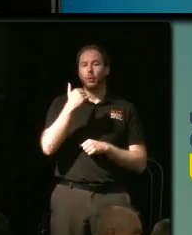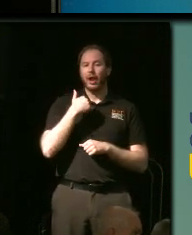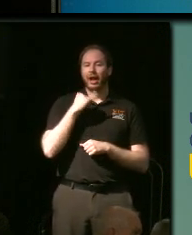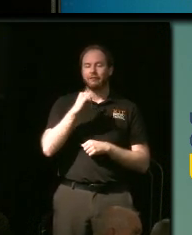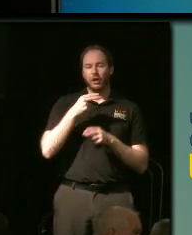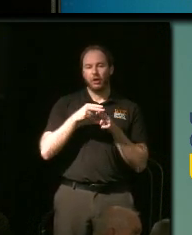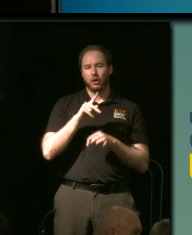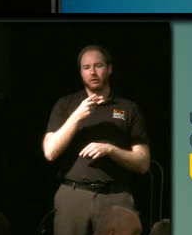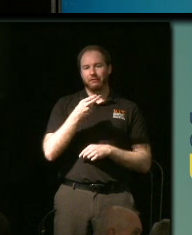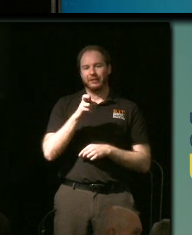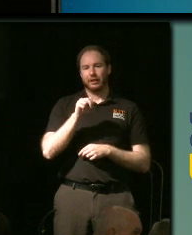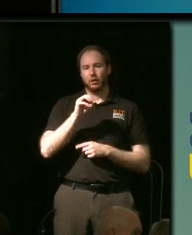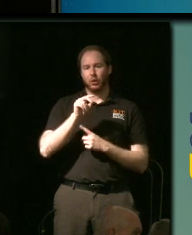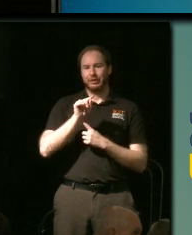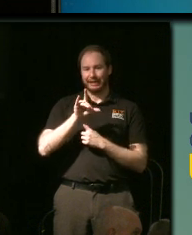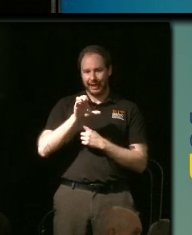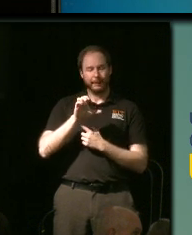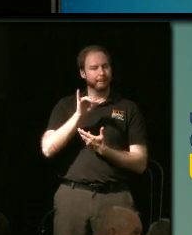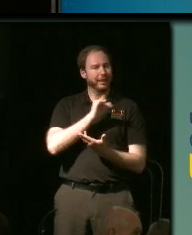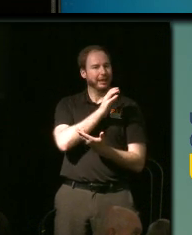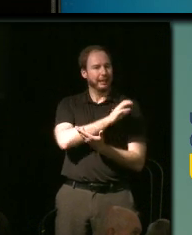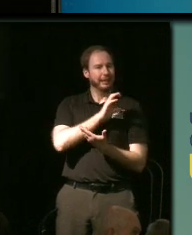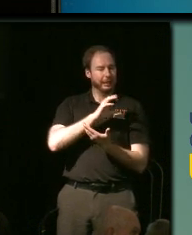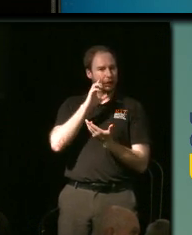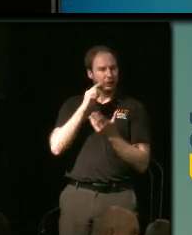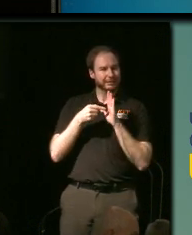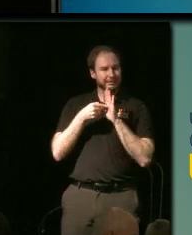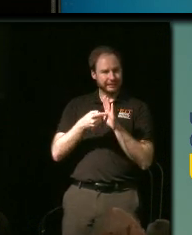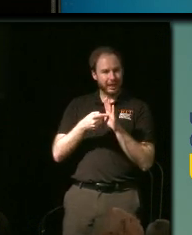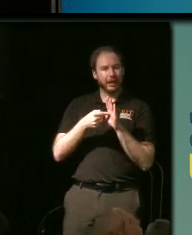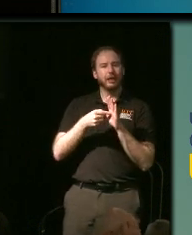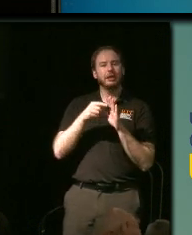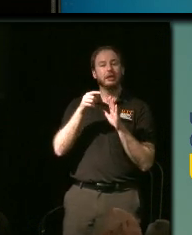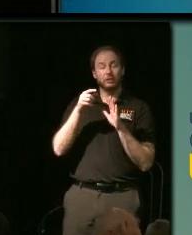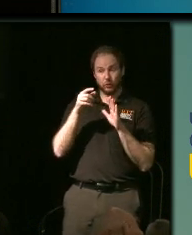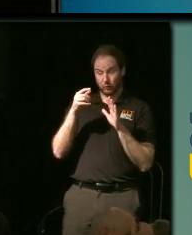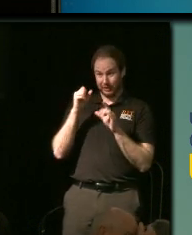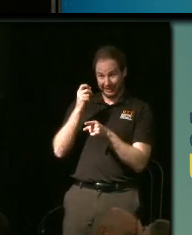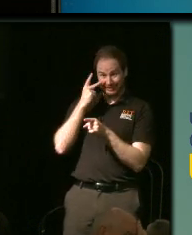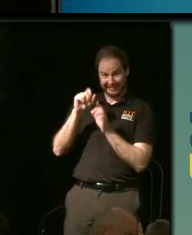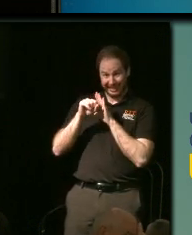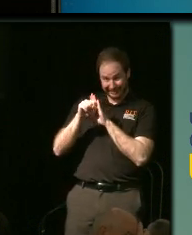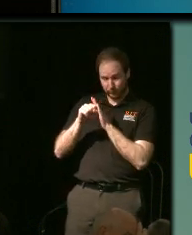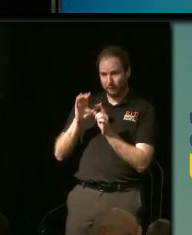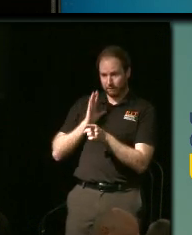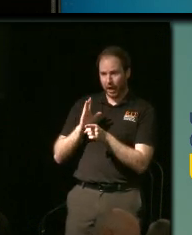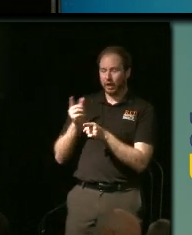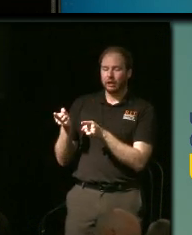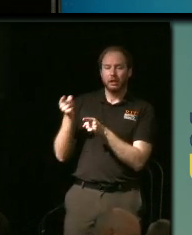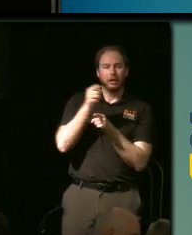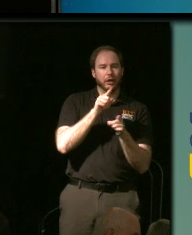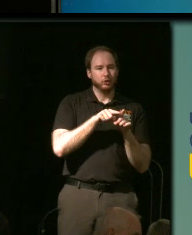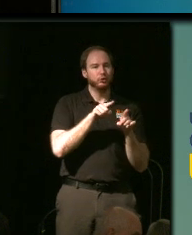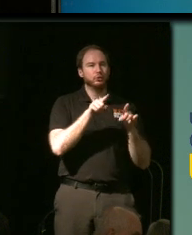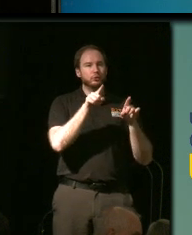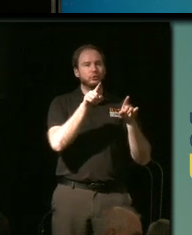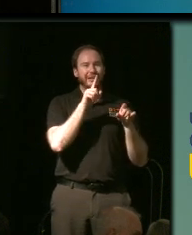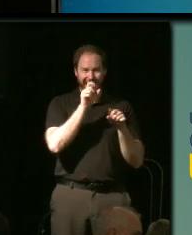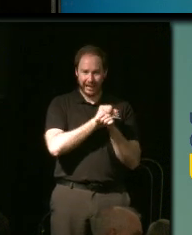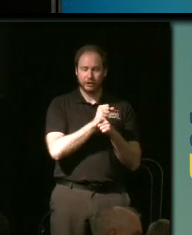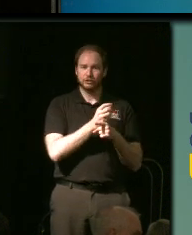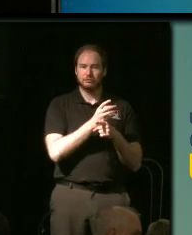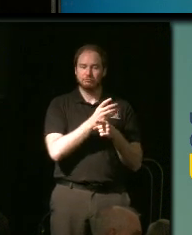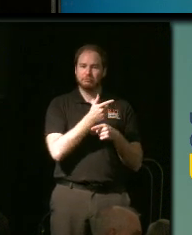or a clinical diagnosis, you need to get a genotype, a DNA diagnosis. That gets you into a